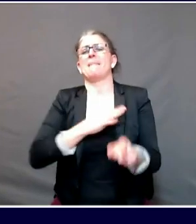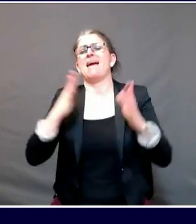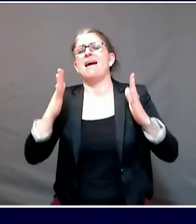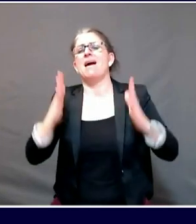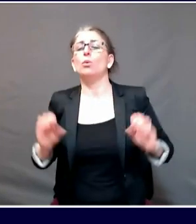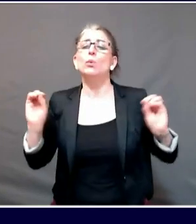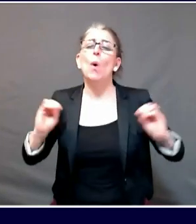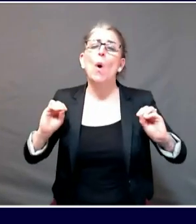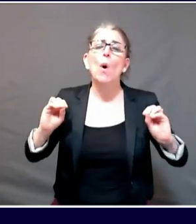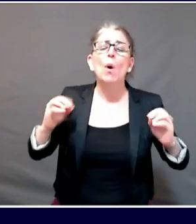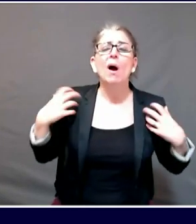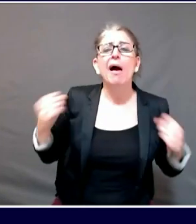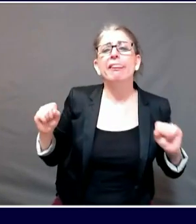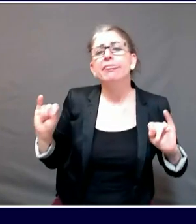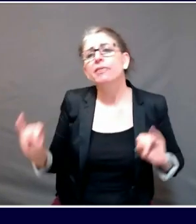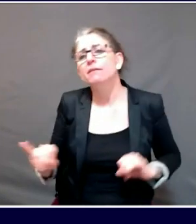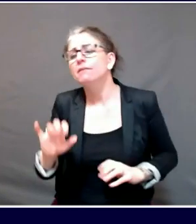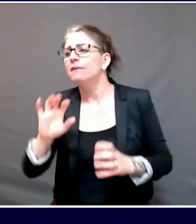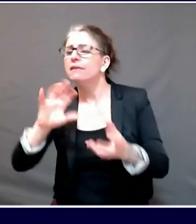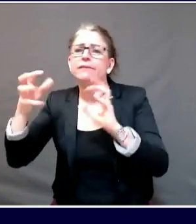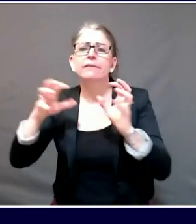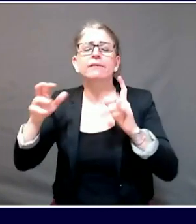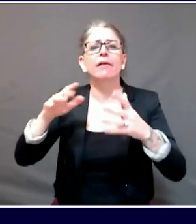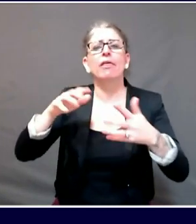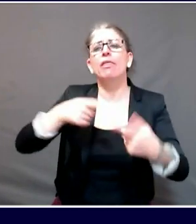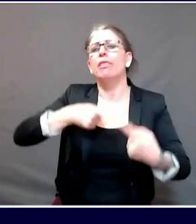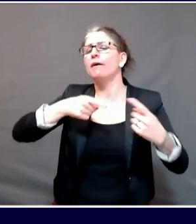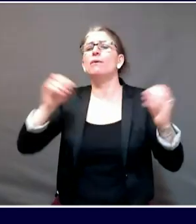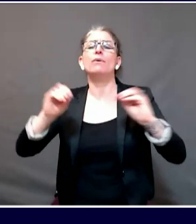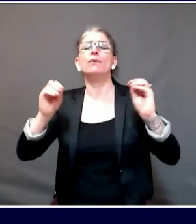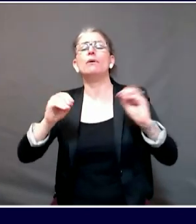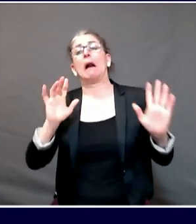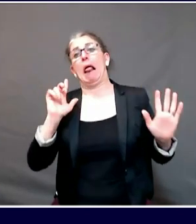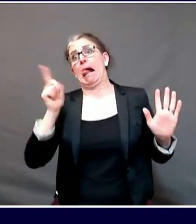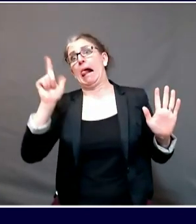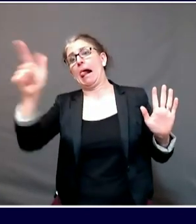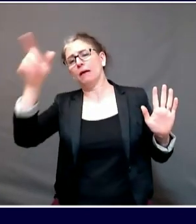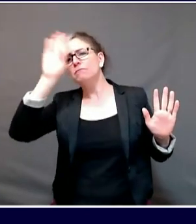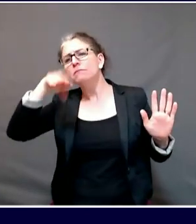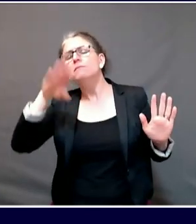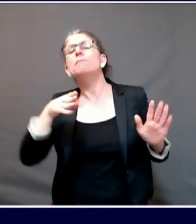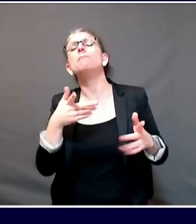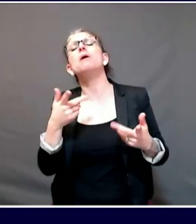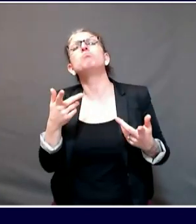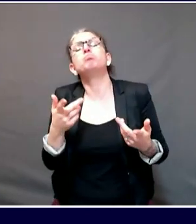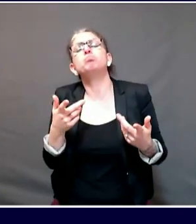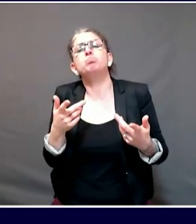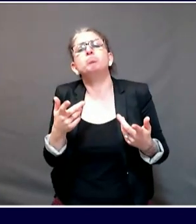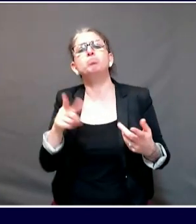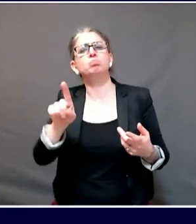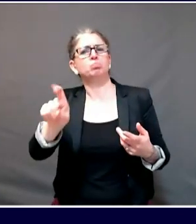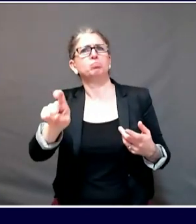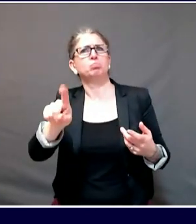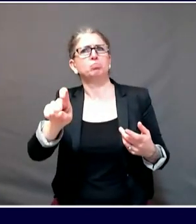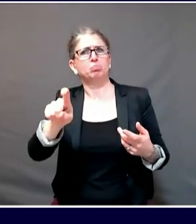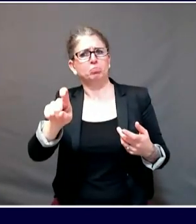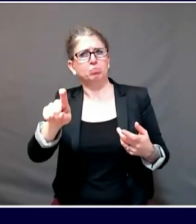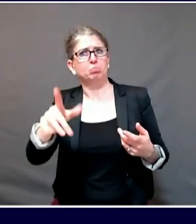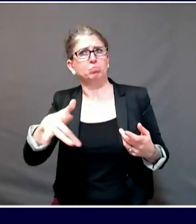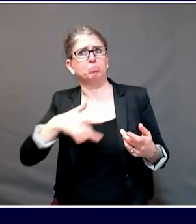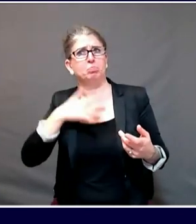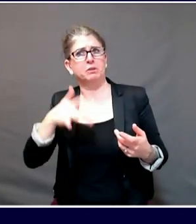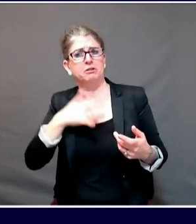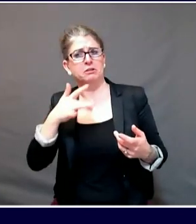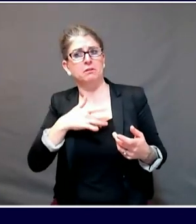provider? I'm sure you all have thought that far ahead, but have you planned that far ahead? And then I have one question after. Sure. So the